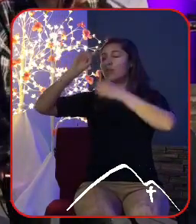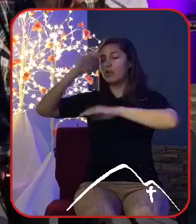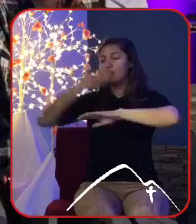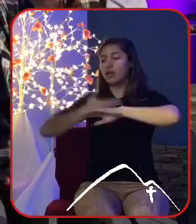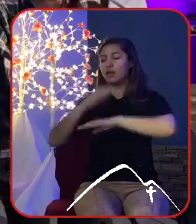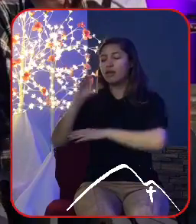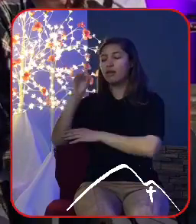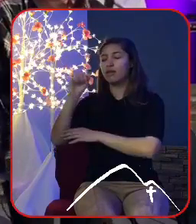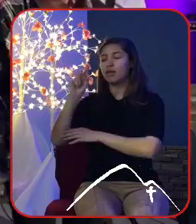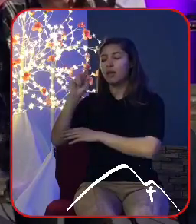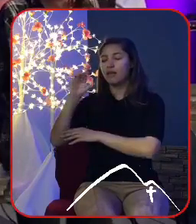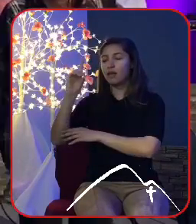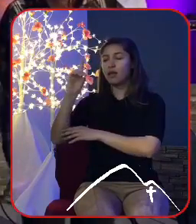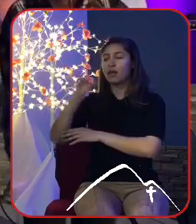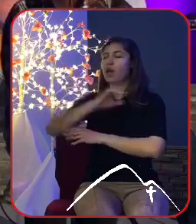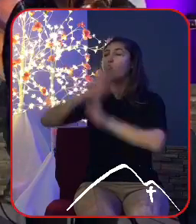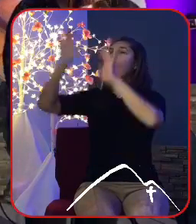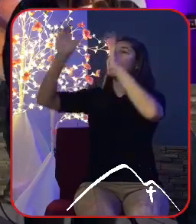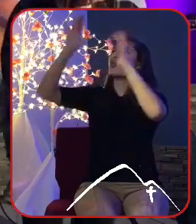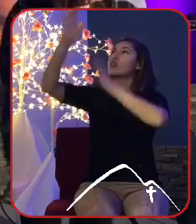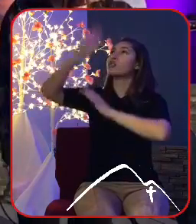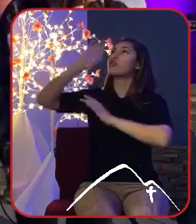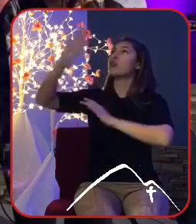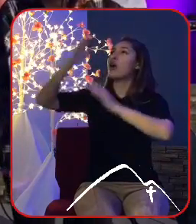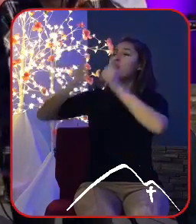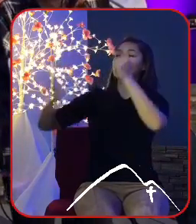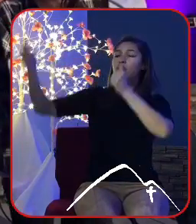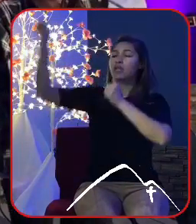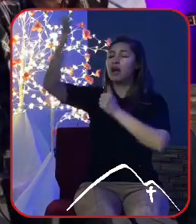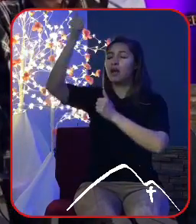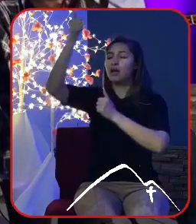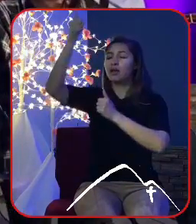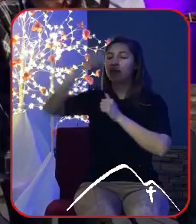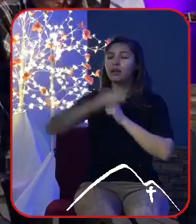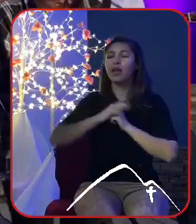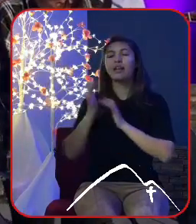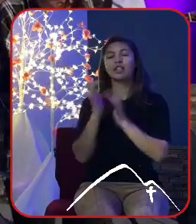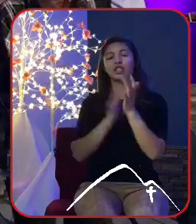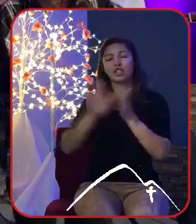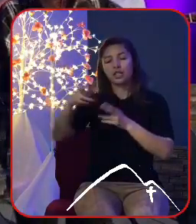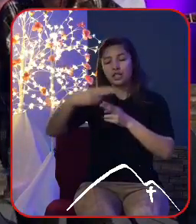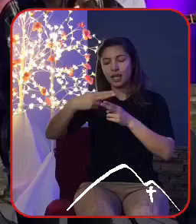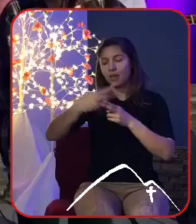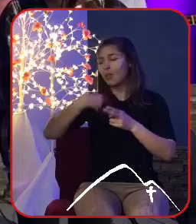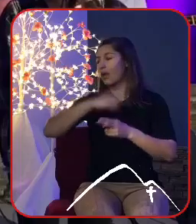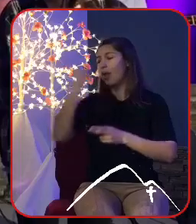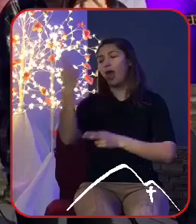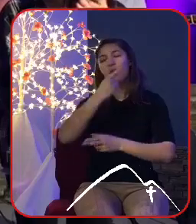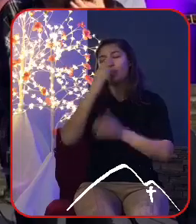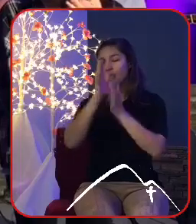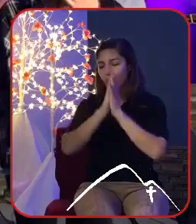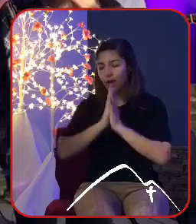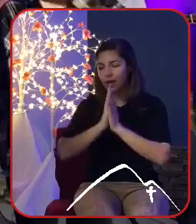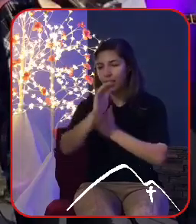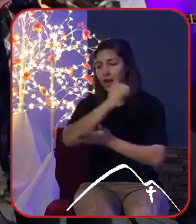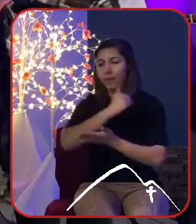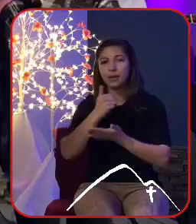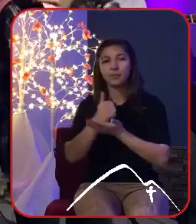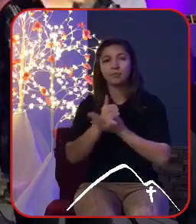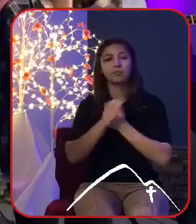David. Glory to God Most High. And it's in Jesus' name we always pray. Amen.